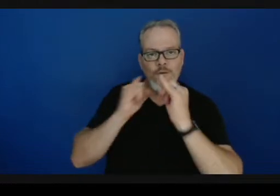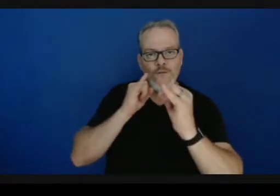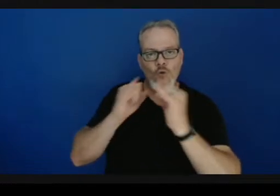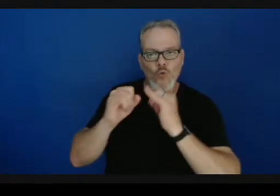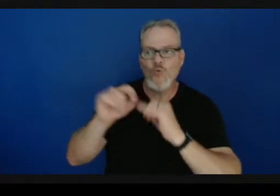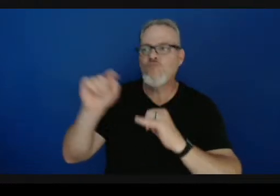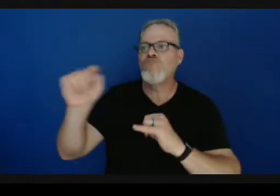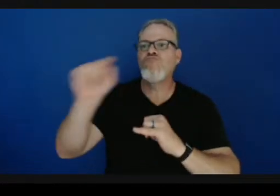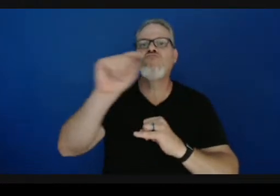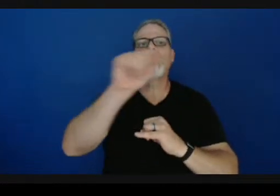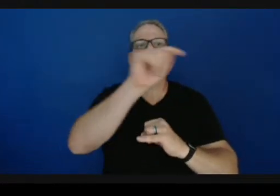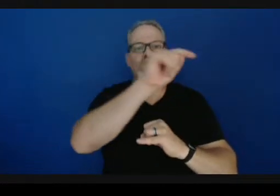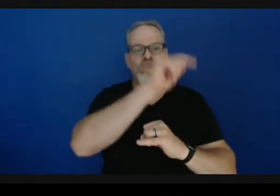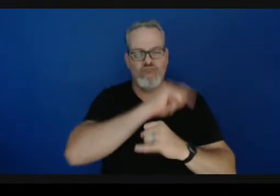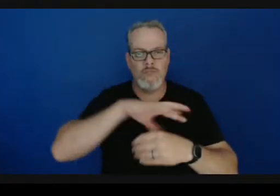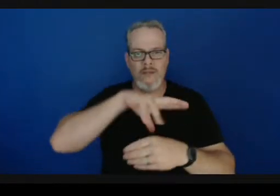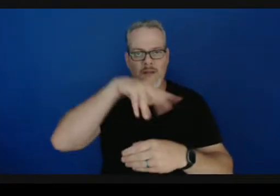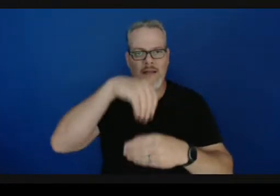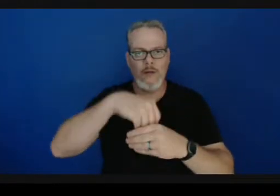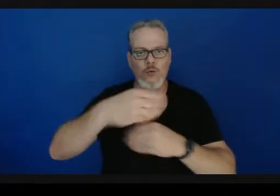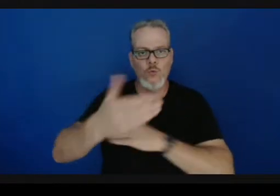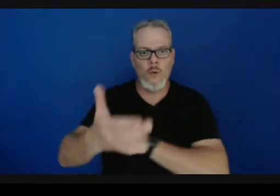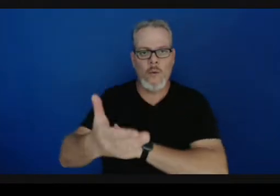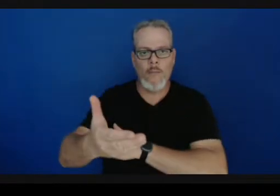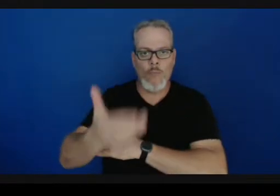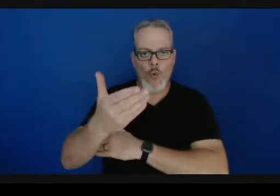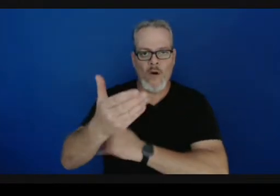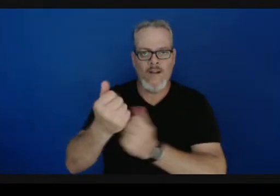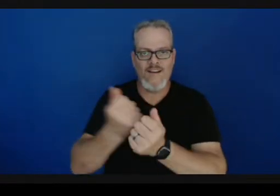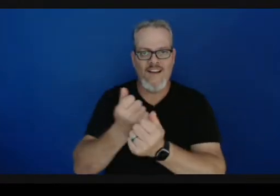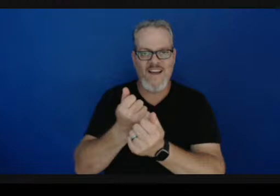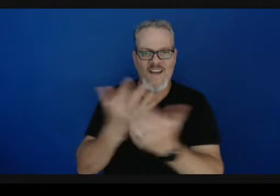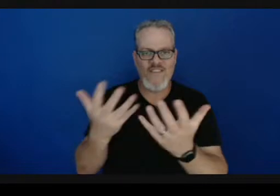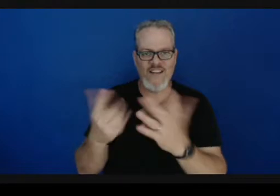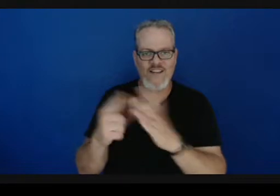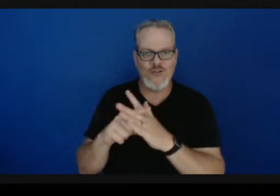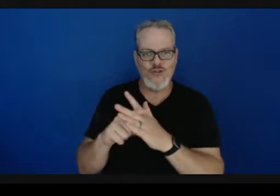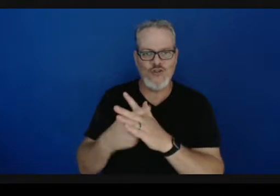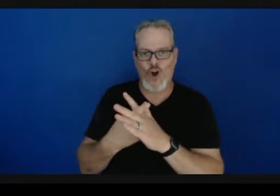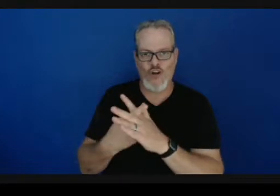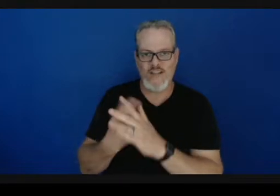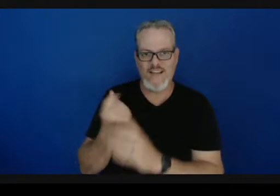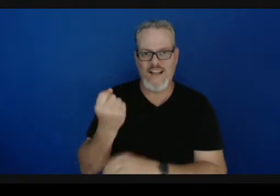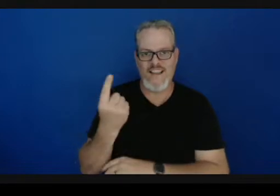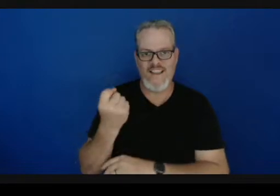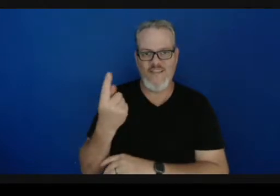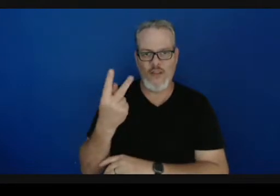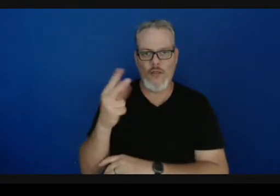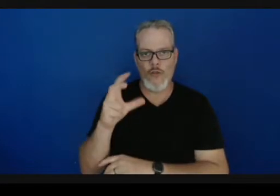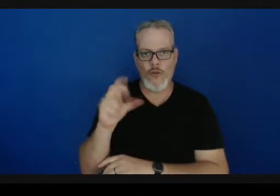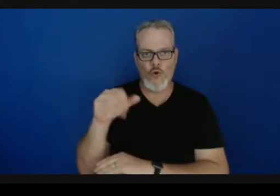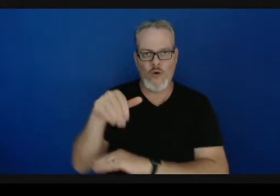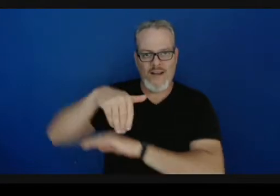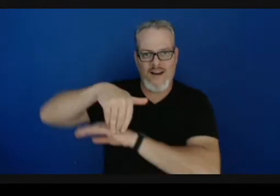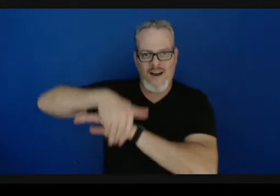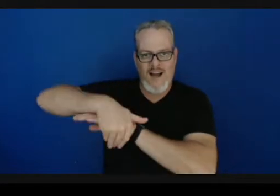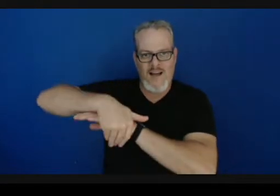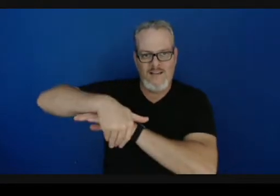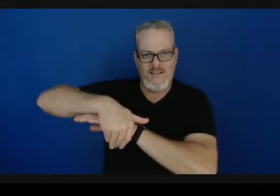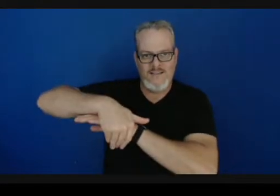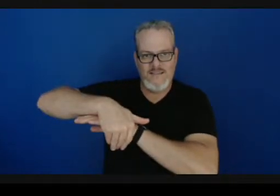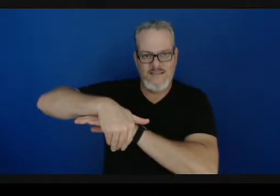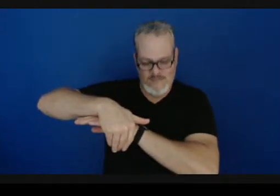that included the morning that everything erupted. So this eruption started at 11:30 at night, around that time